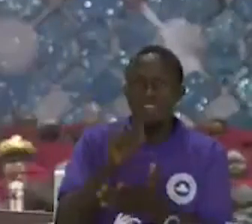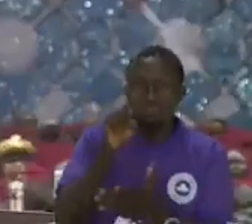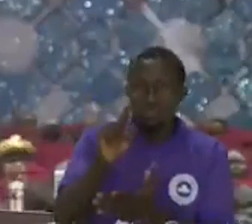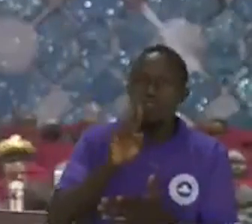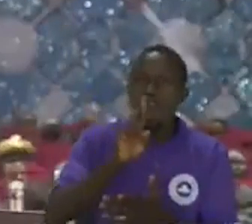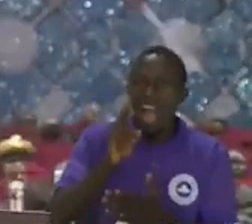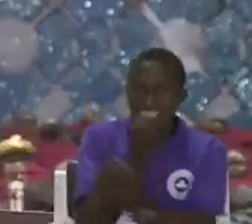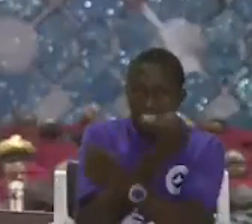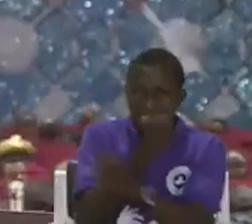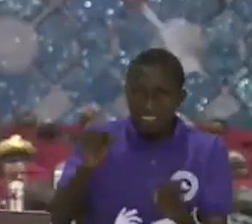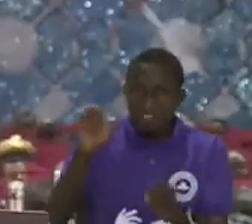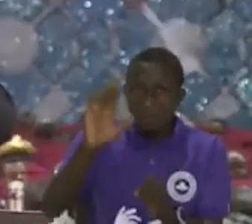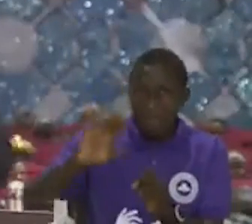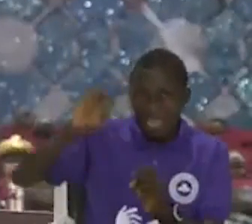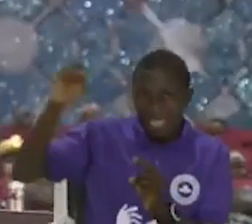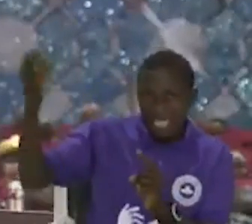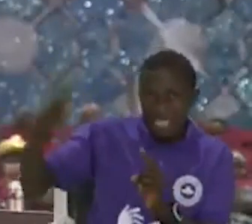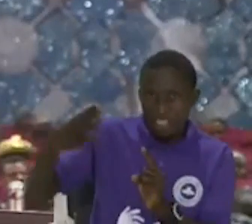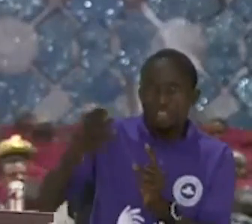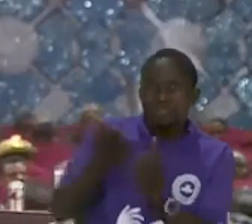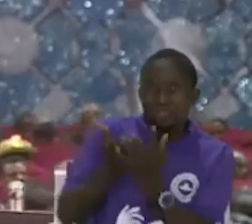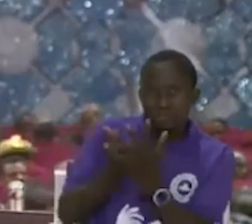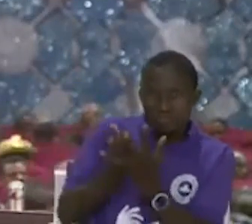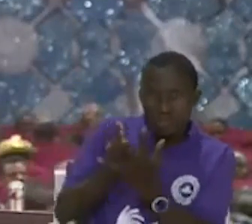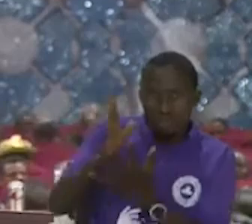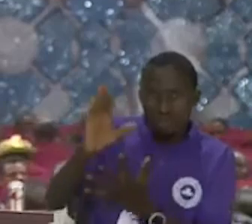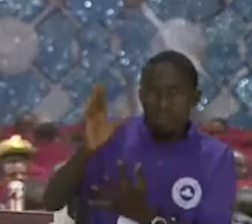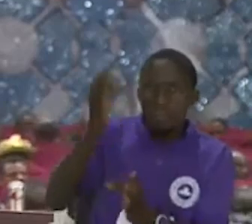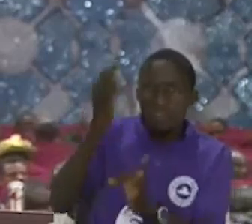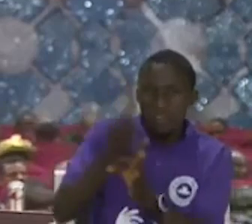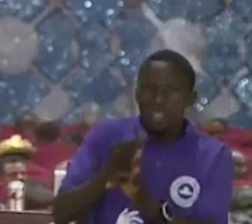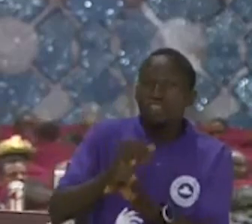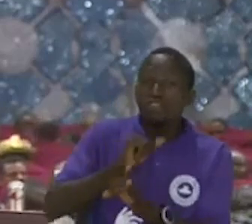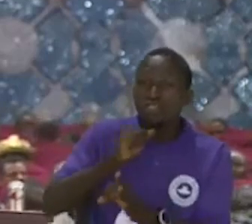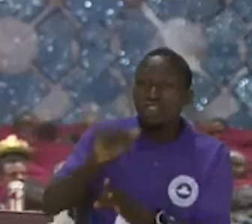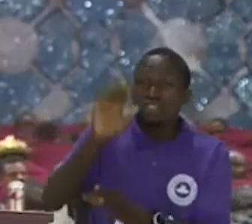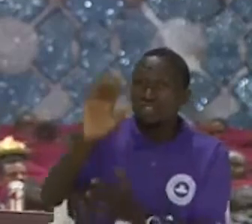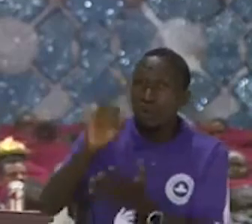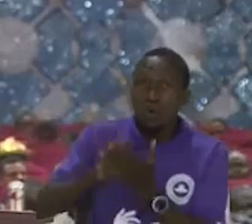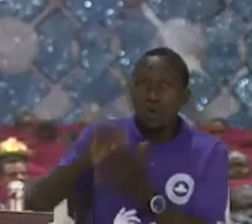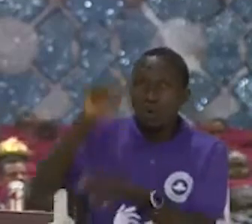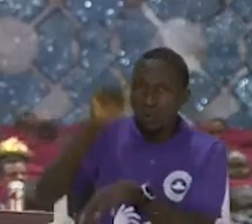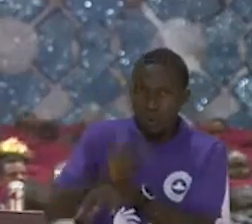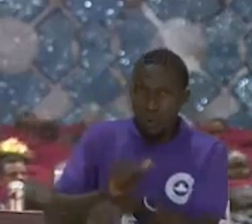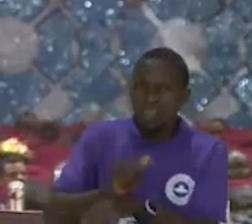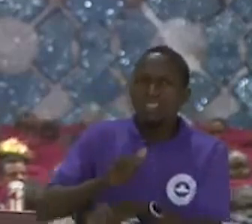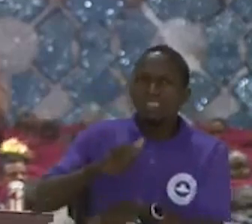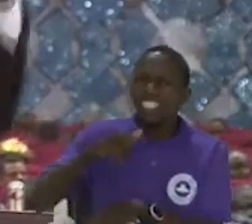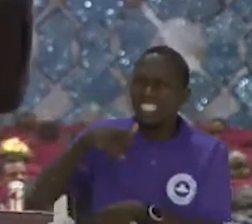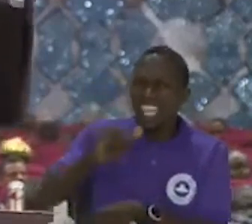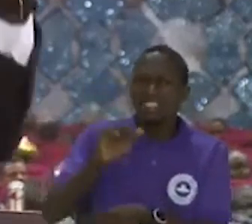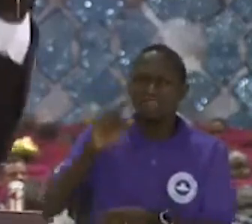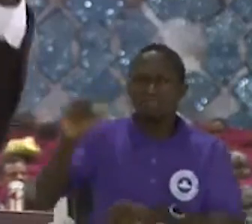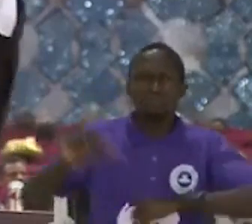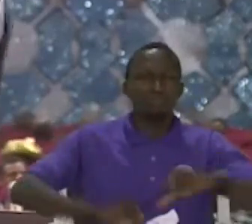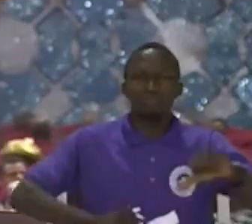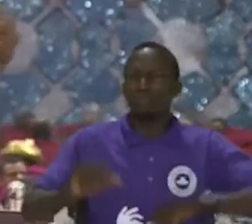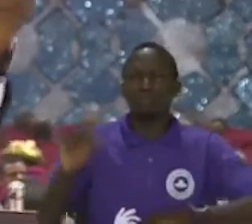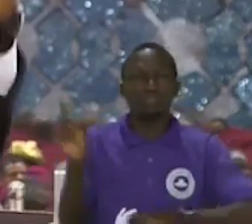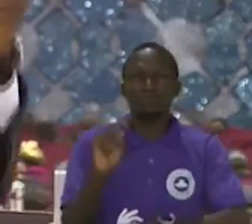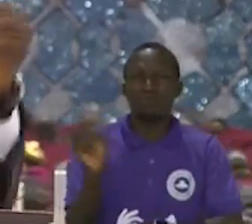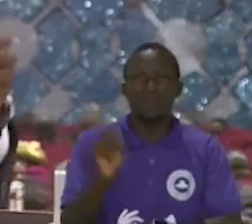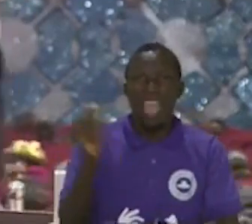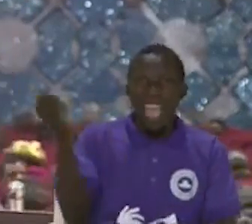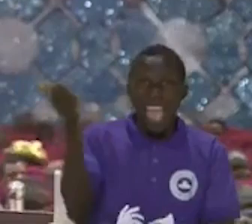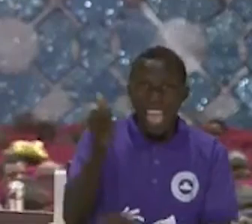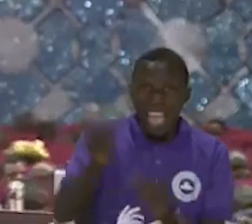grace through faith. It says it is not of your own work, lest you should boast of it. So every man who is in the